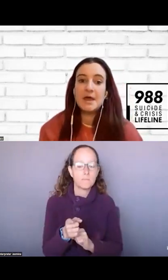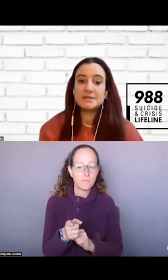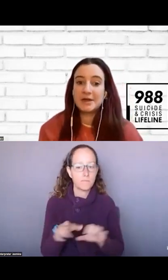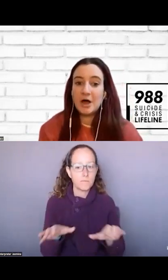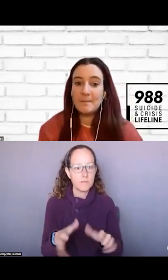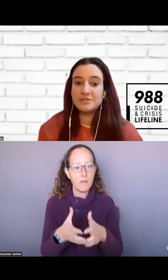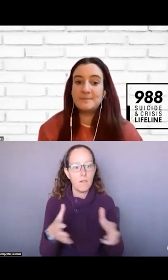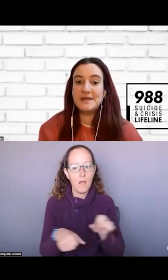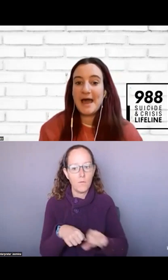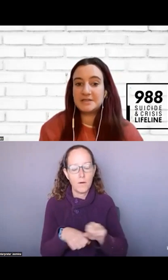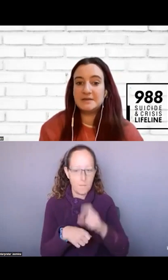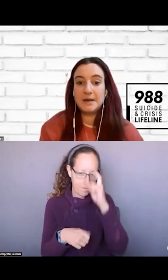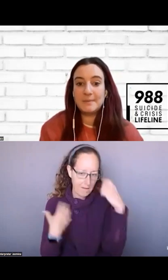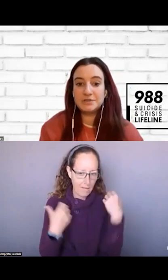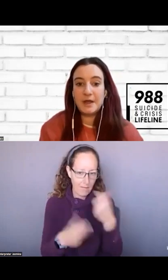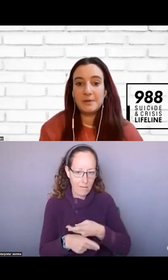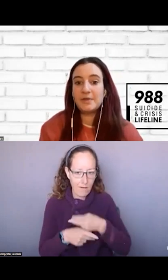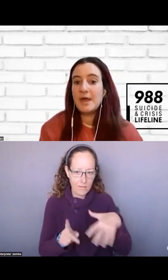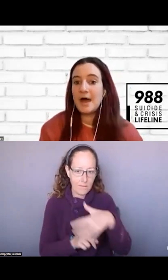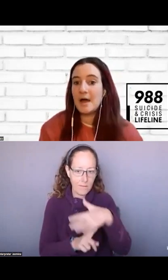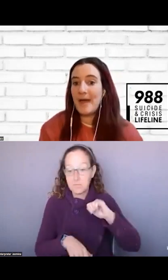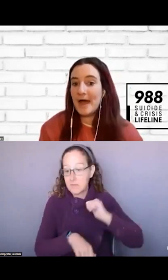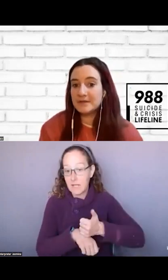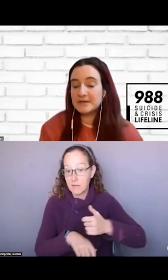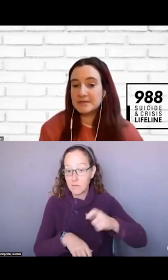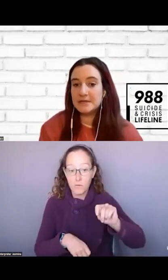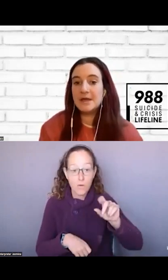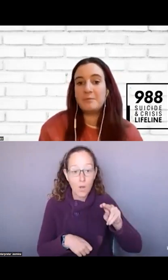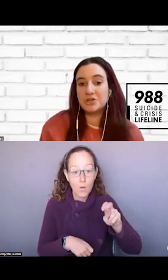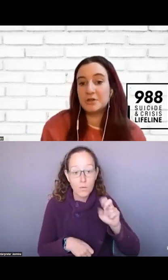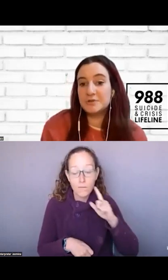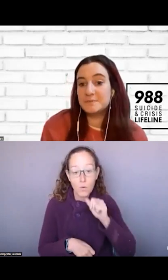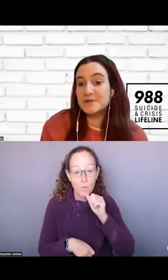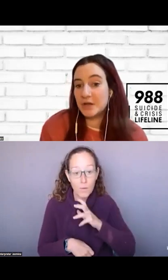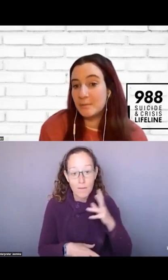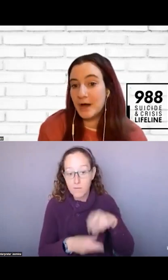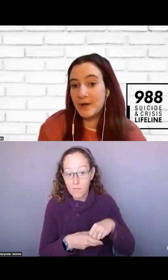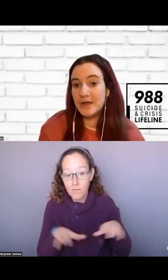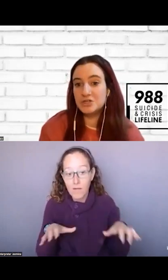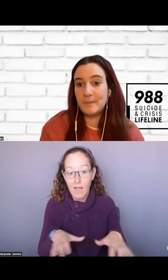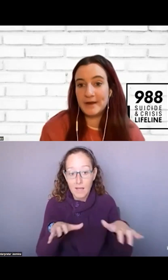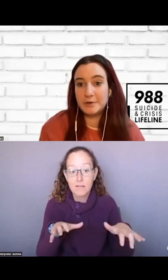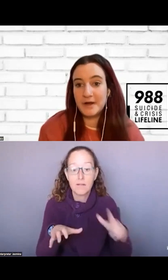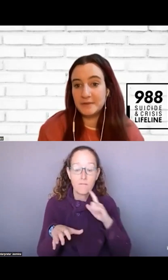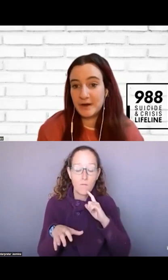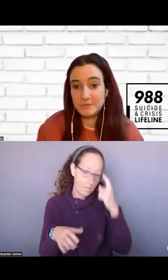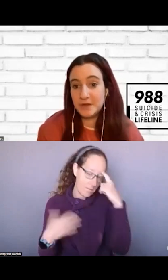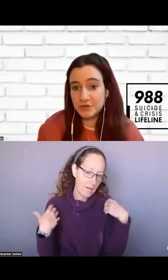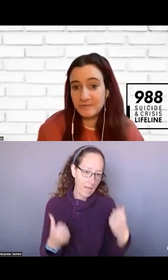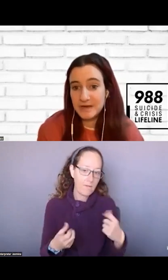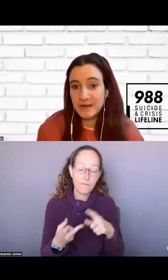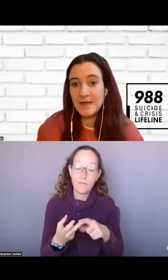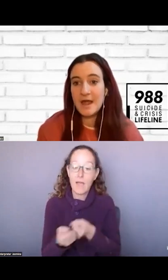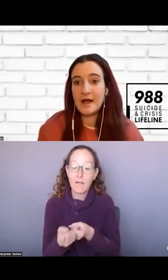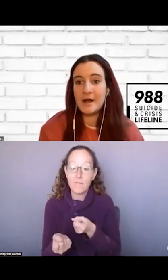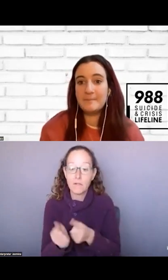Ladies to come to be active in mental health advocacy, which includes Michelle Obama and Jill Biden, who I had the pleasure